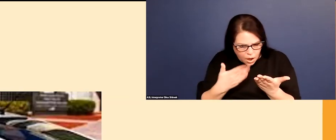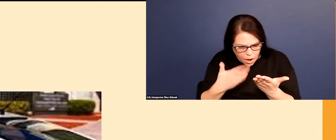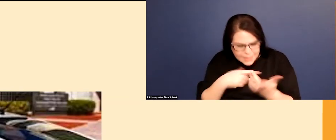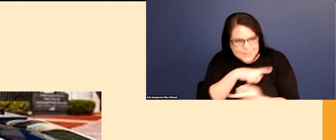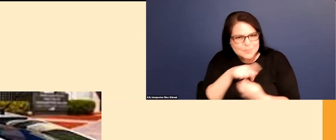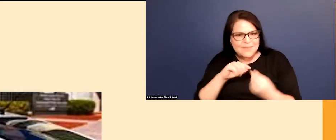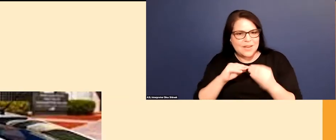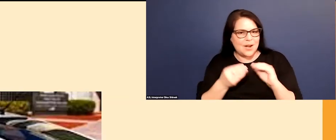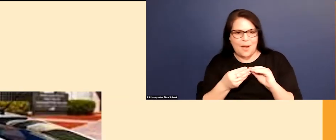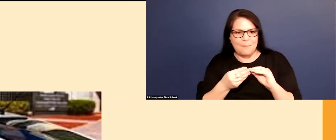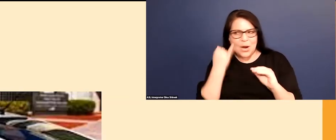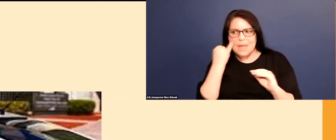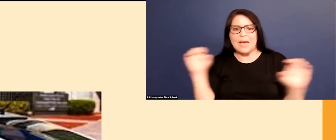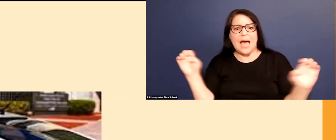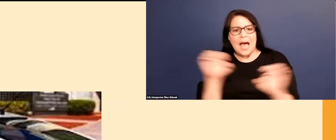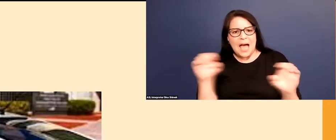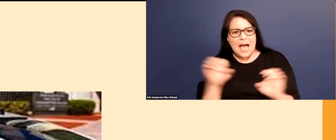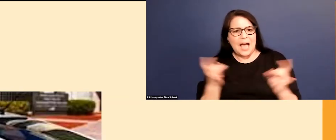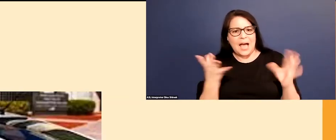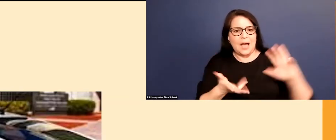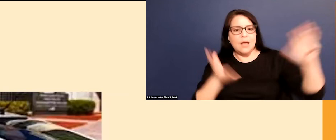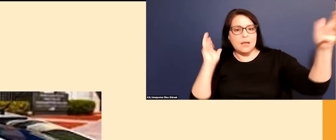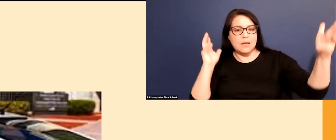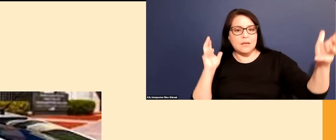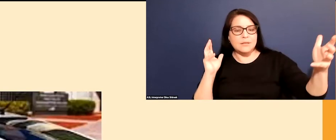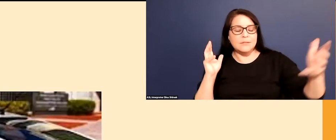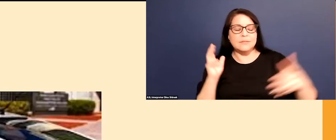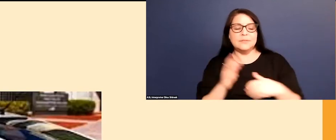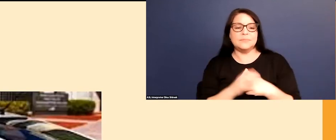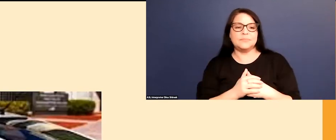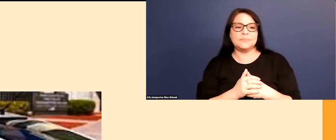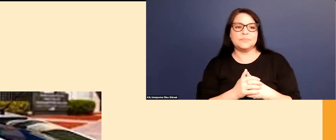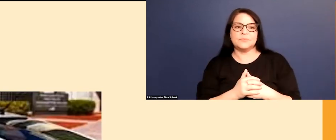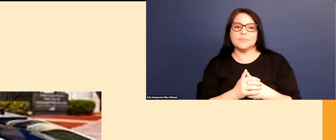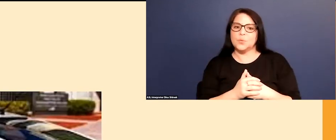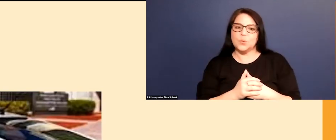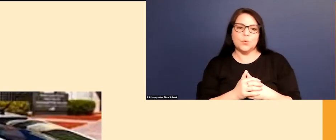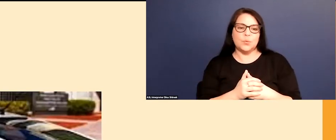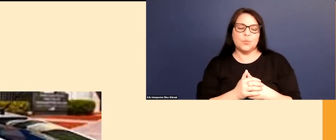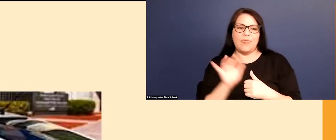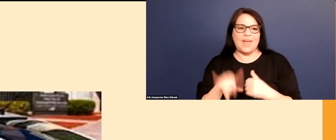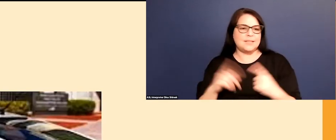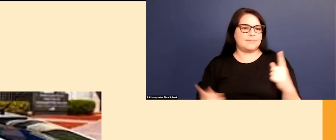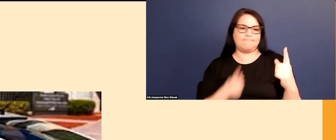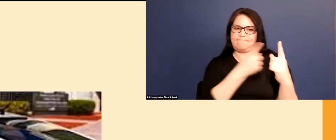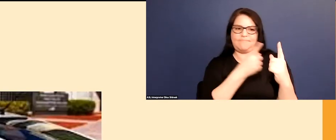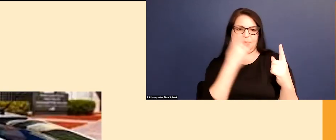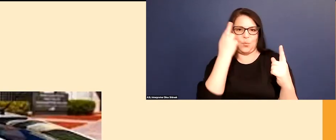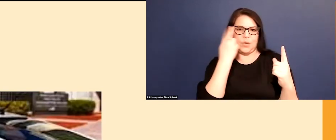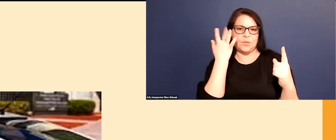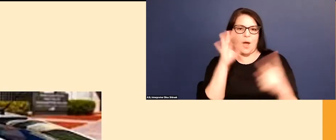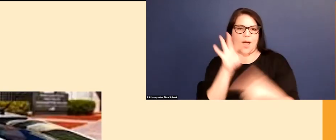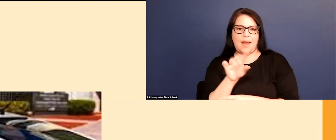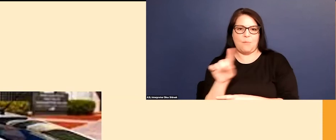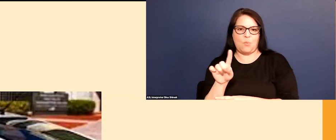number when they're in crisis. And that was really the reason why